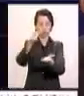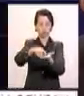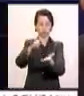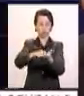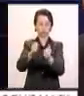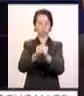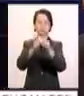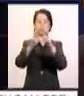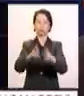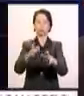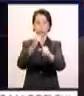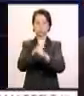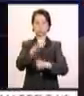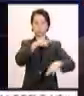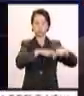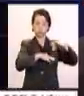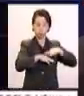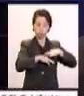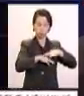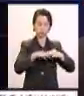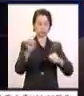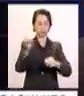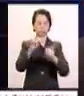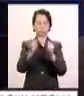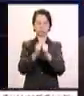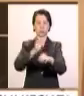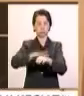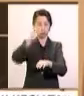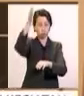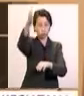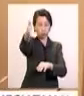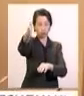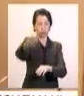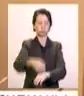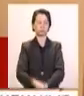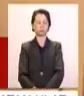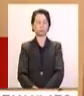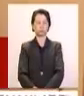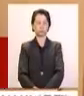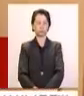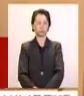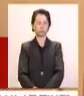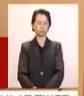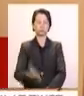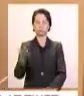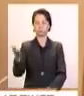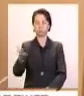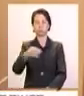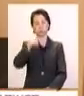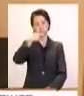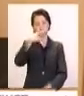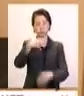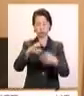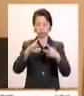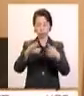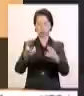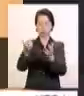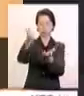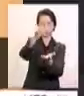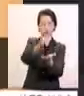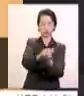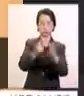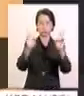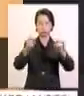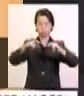can hopefully ensure that everybody benefits from growth in the future. Beliau menyatakannya selepas pelancaran laporan